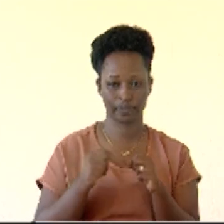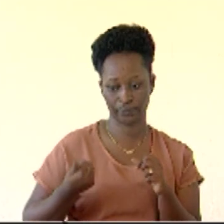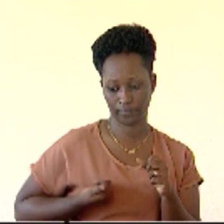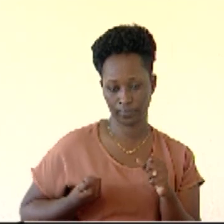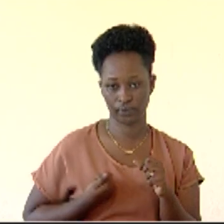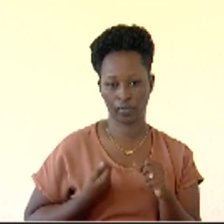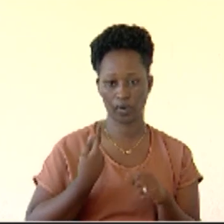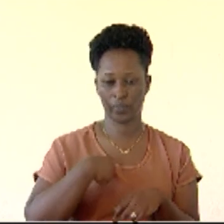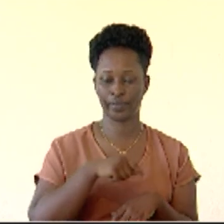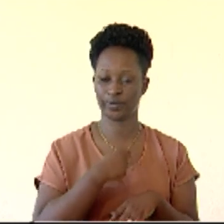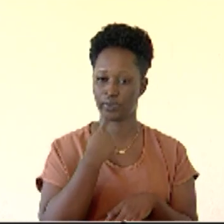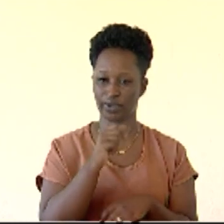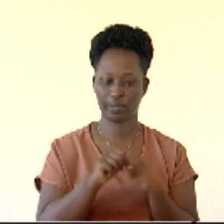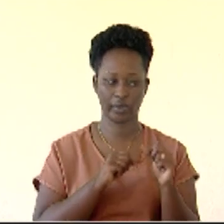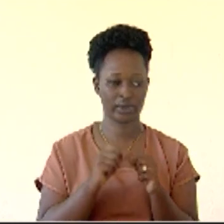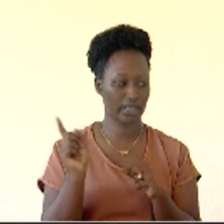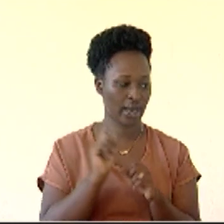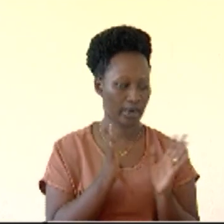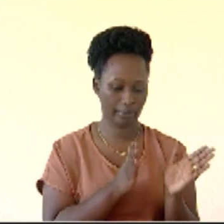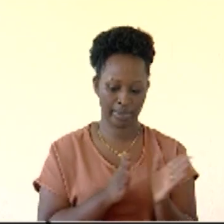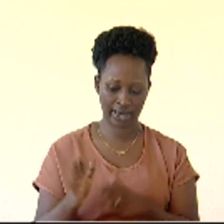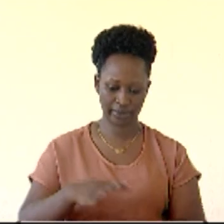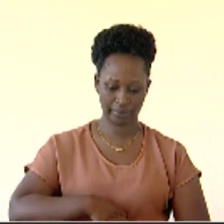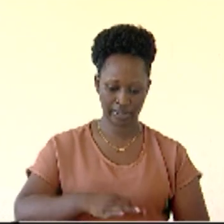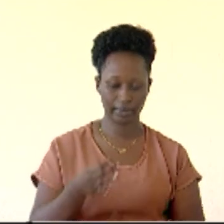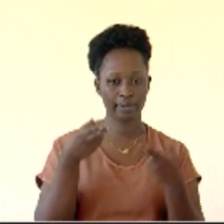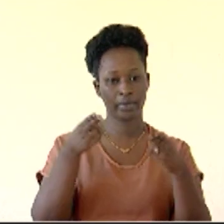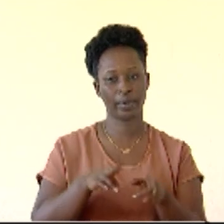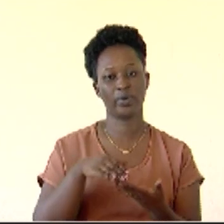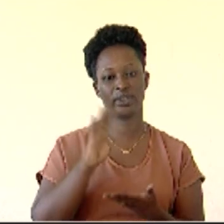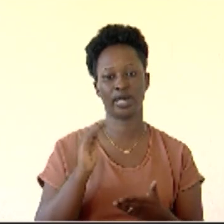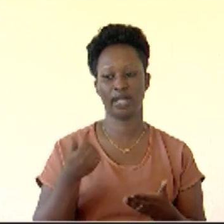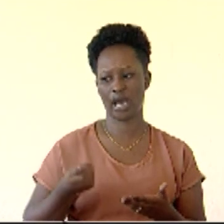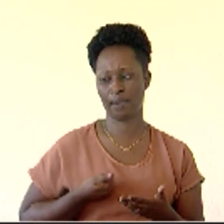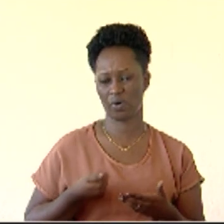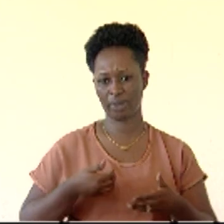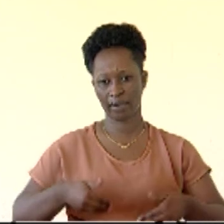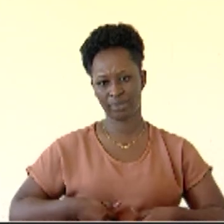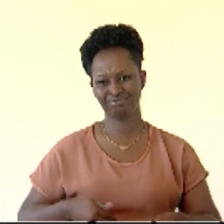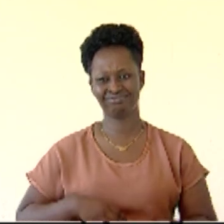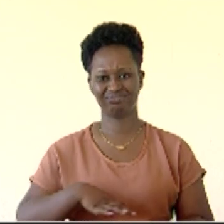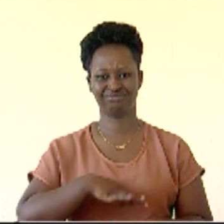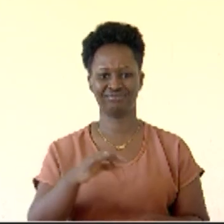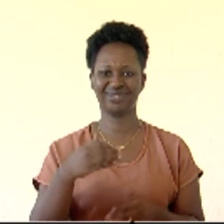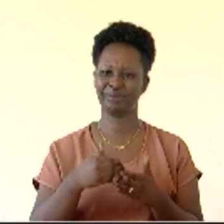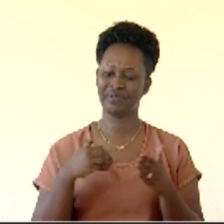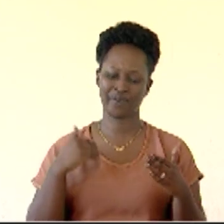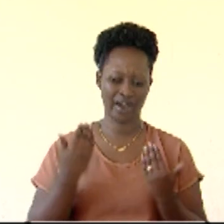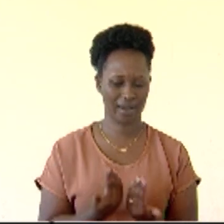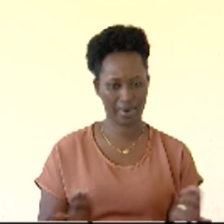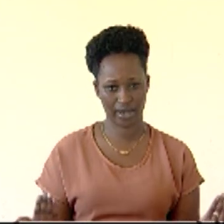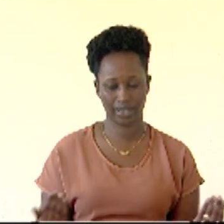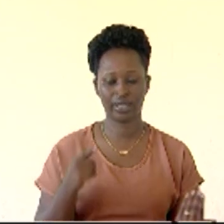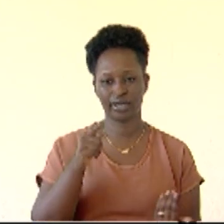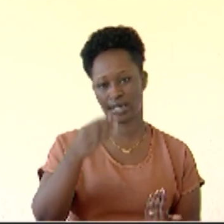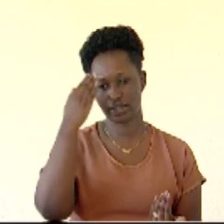unplanned pregnancies that are common here today. Young girls, they are getting pregnant at an early age, all right? So that's